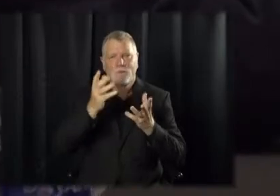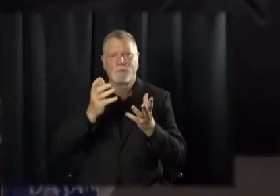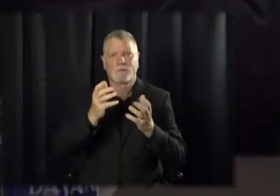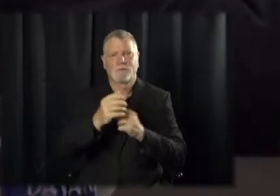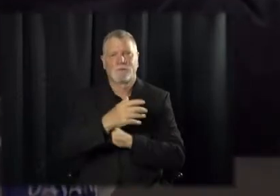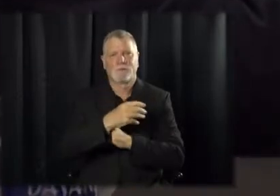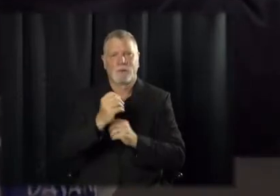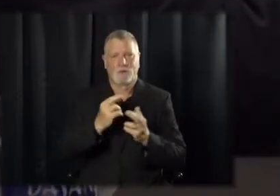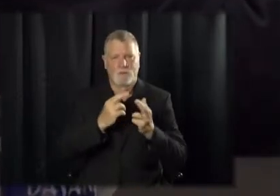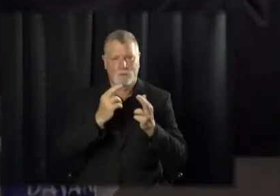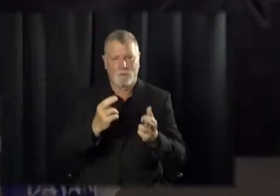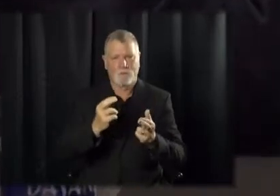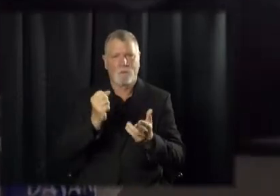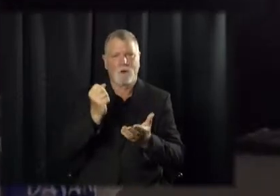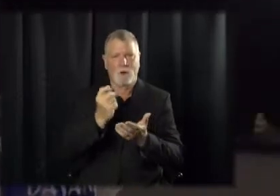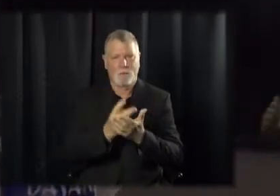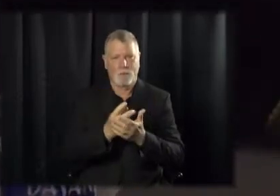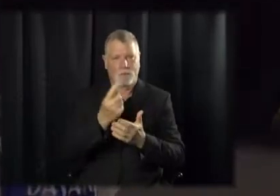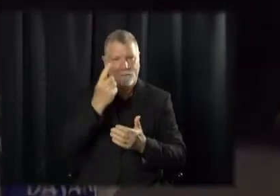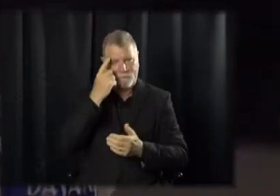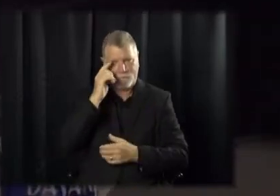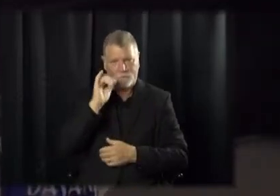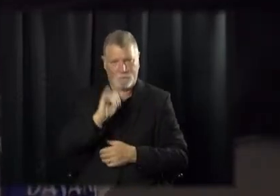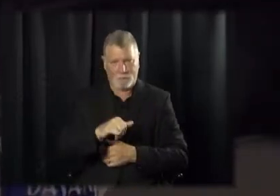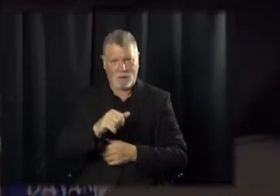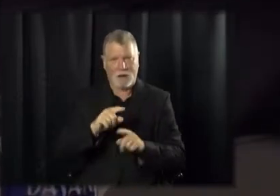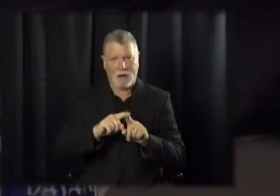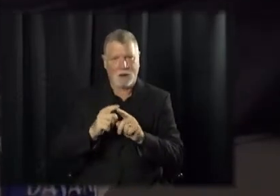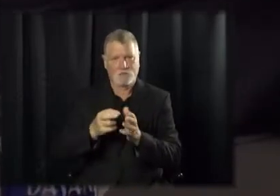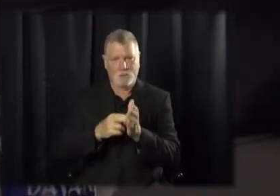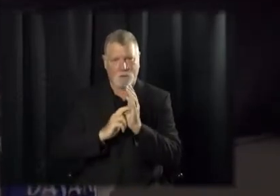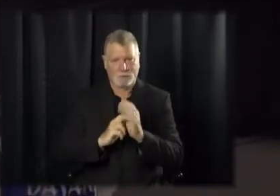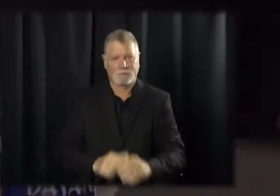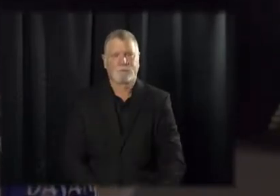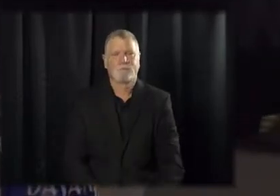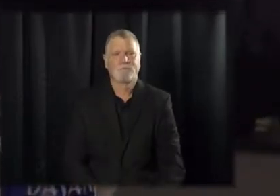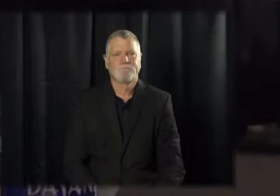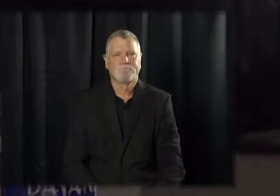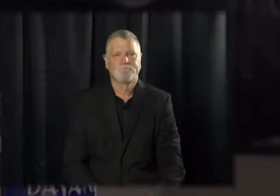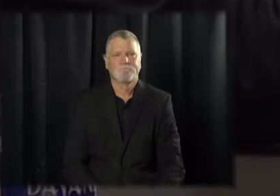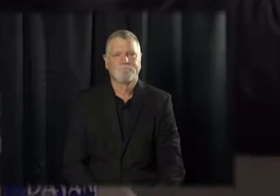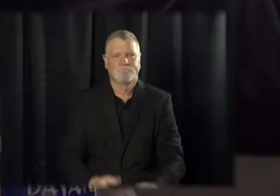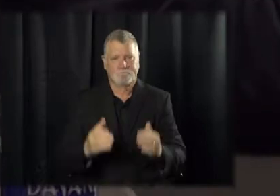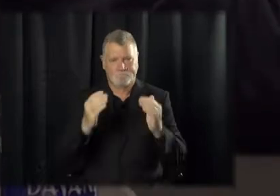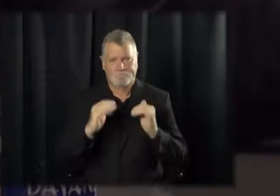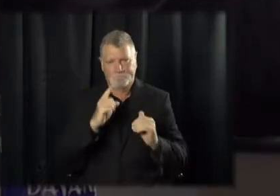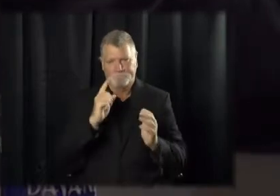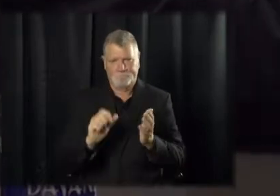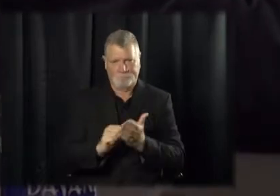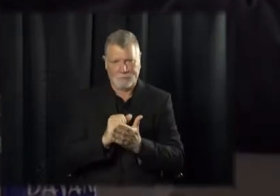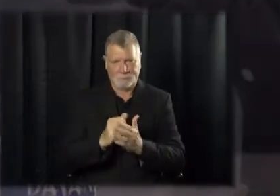The recommendation is to approve the CapEx extension as requested. Next page.